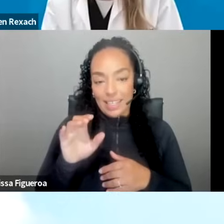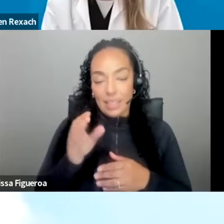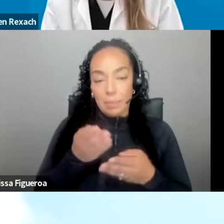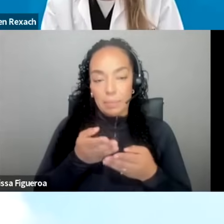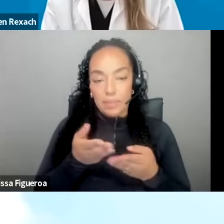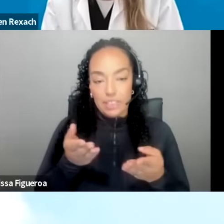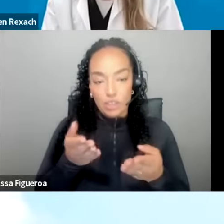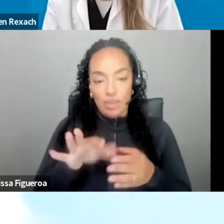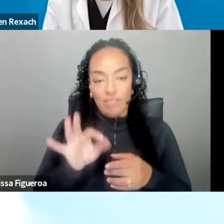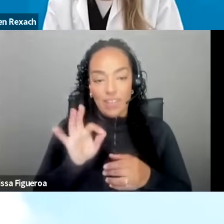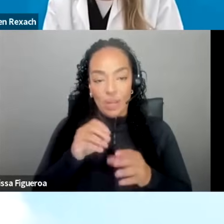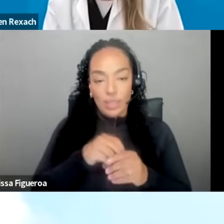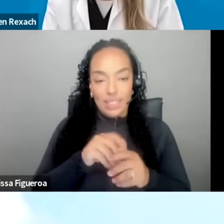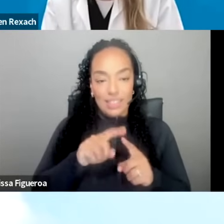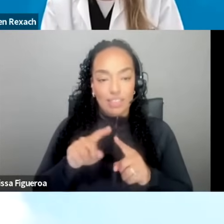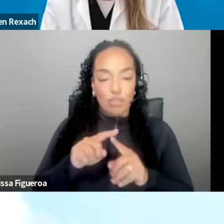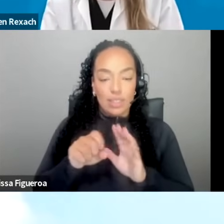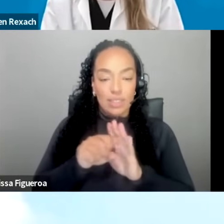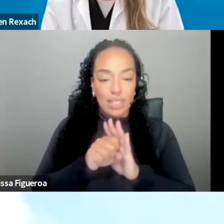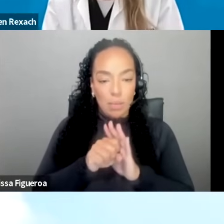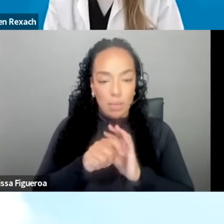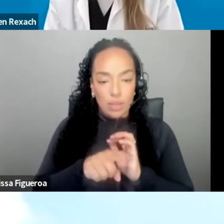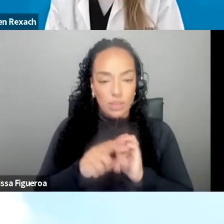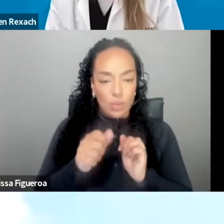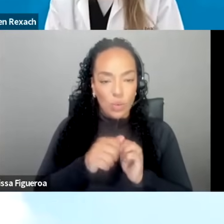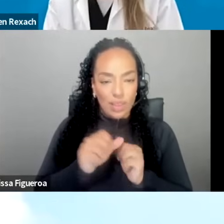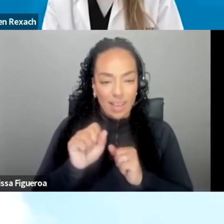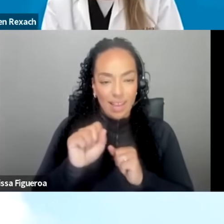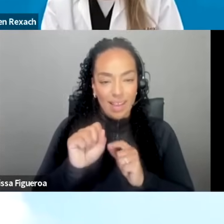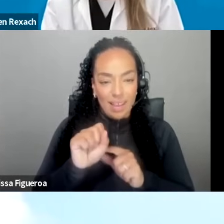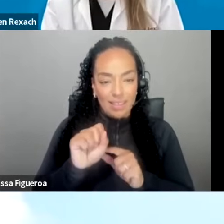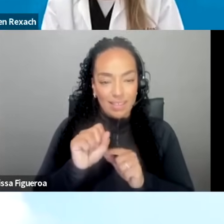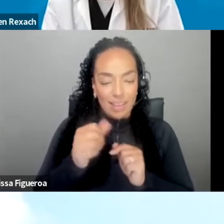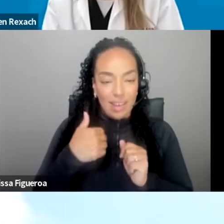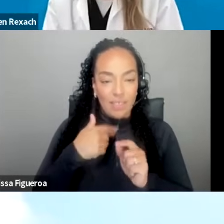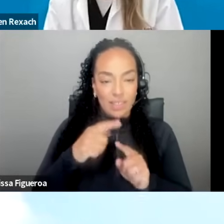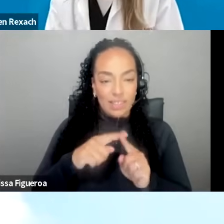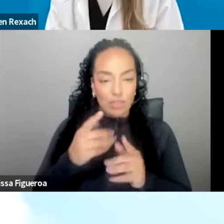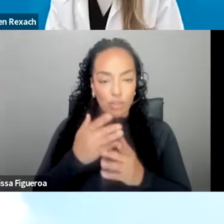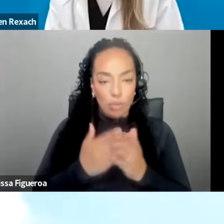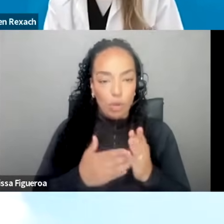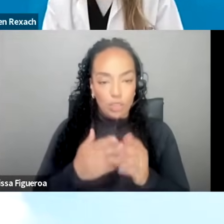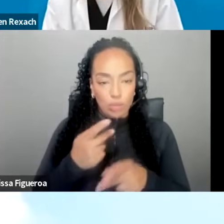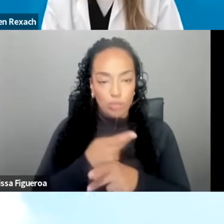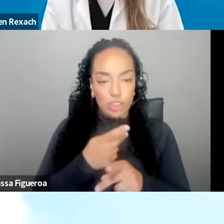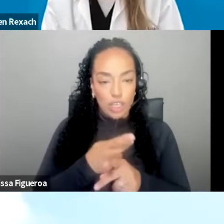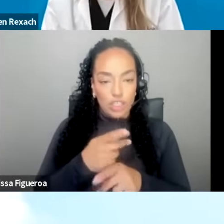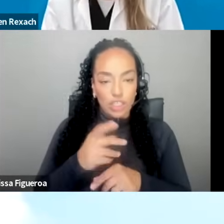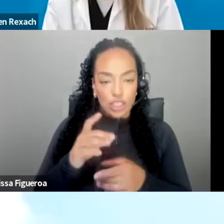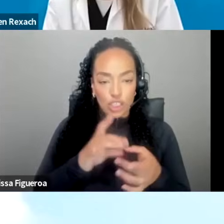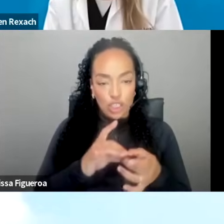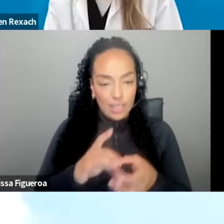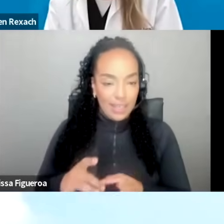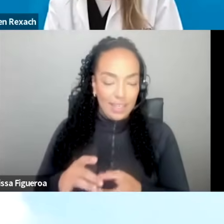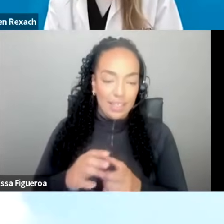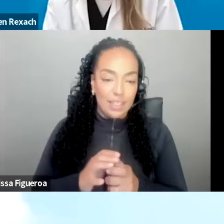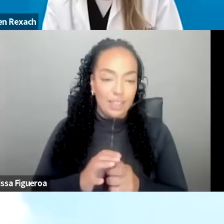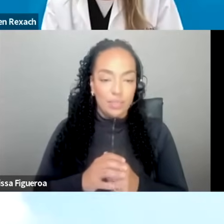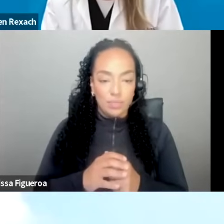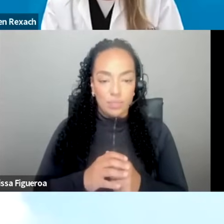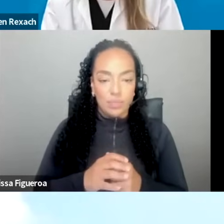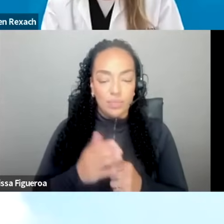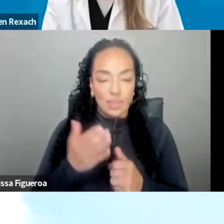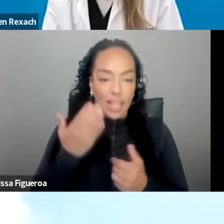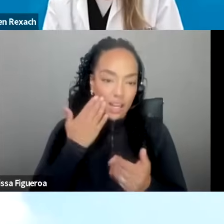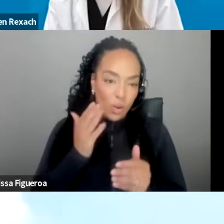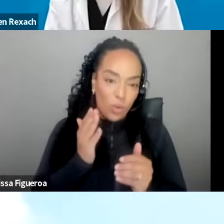the language was samples with an S in different parts of the production chain. And I don't know to what extent you're able to